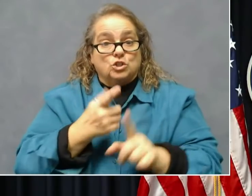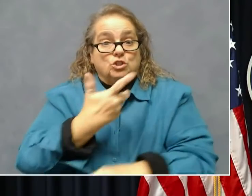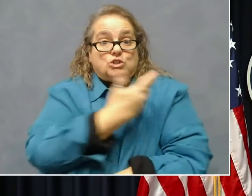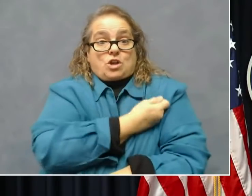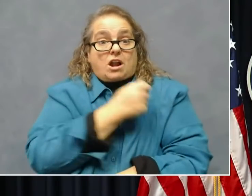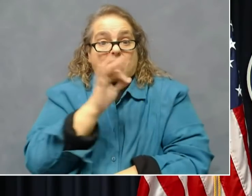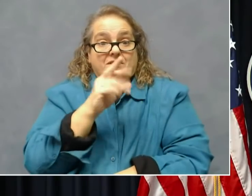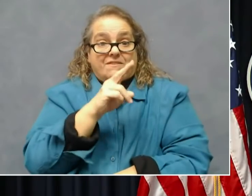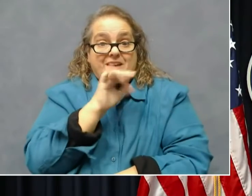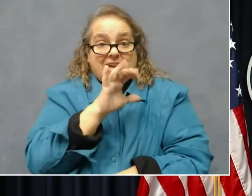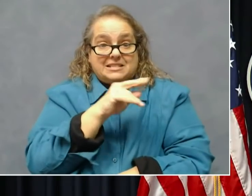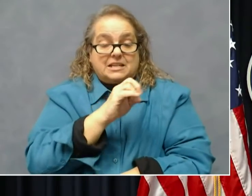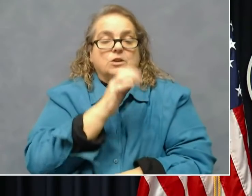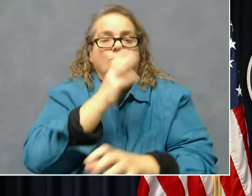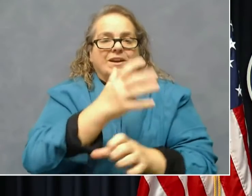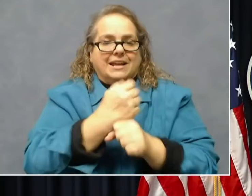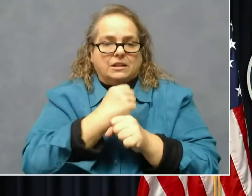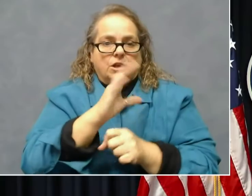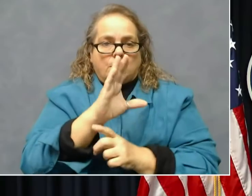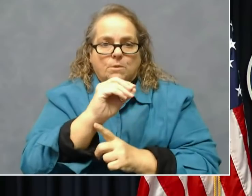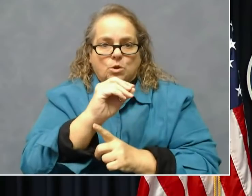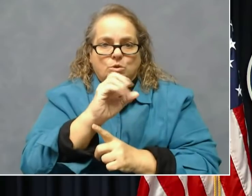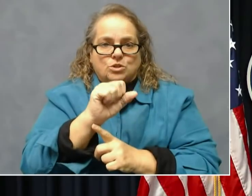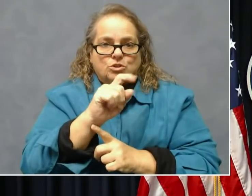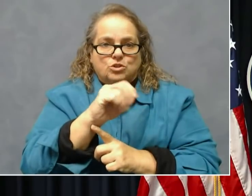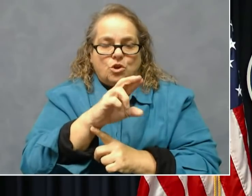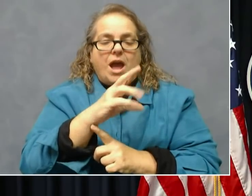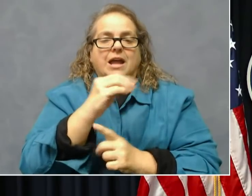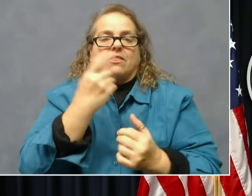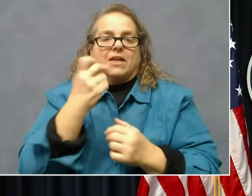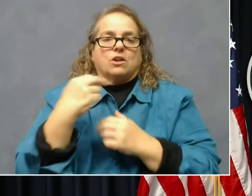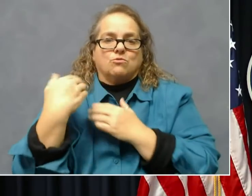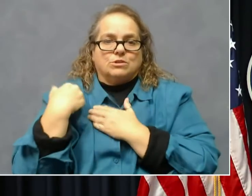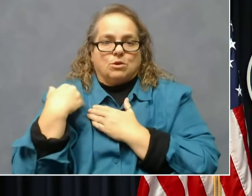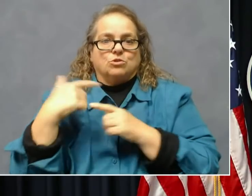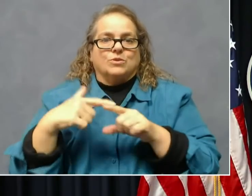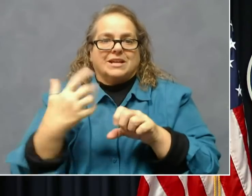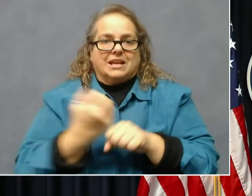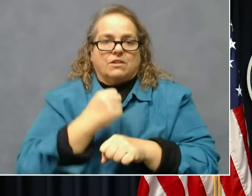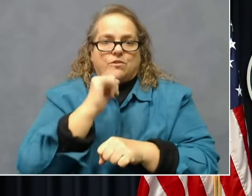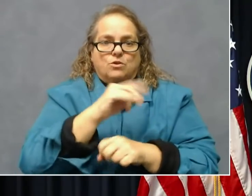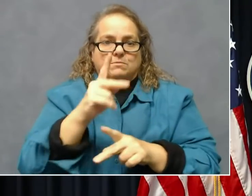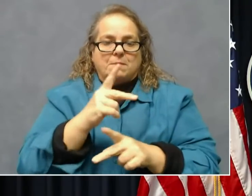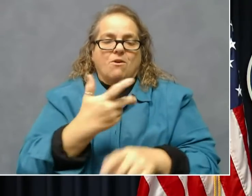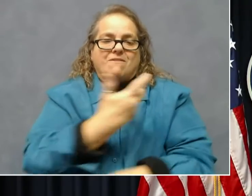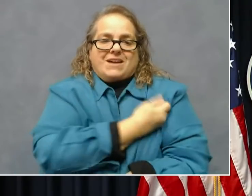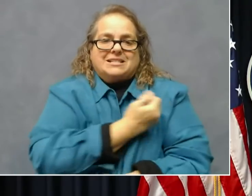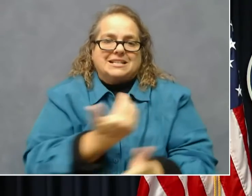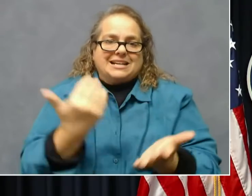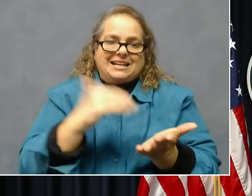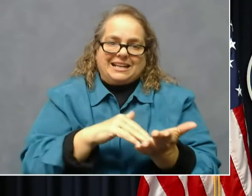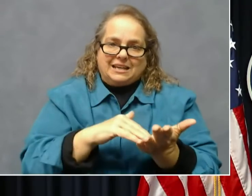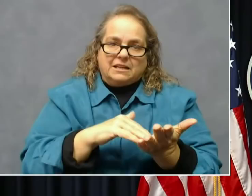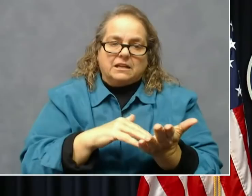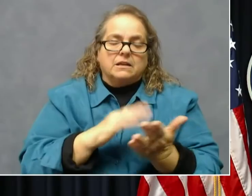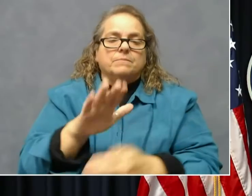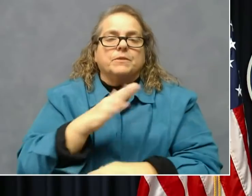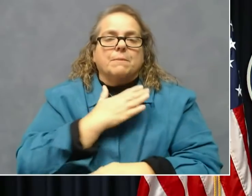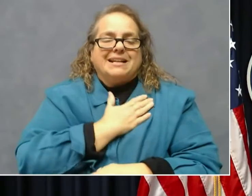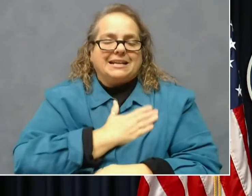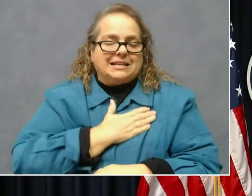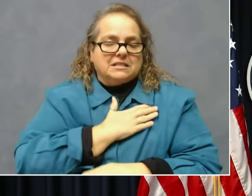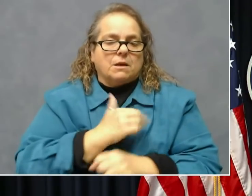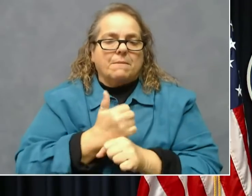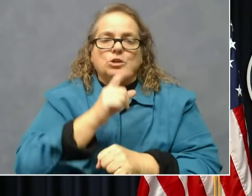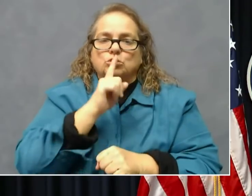get the booster and will be responsible for getting those individuals vaccinated again. Please make sure you get the